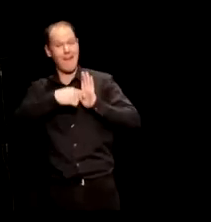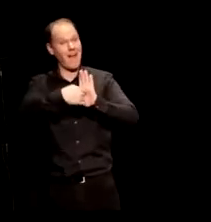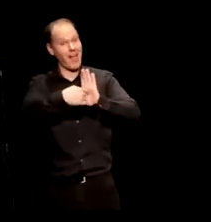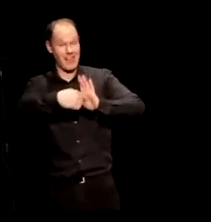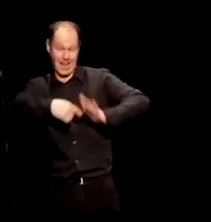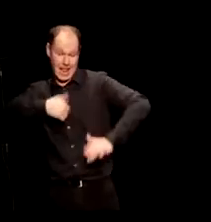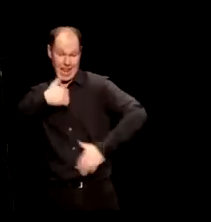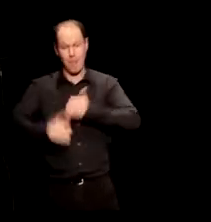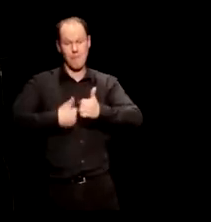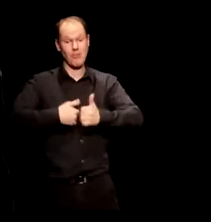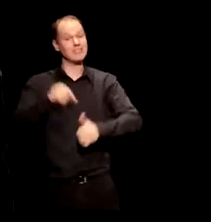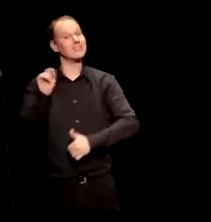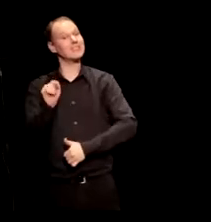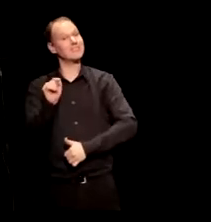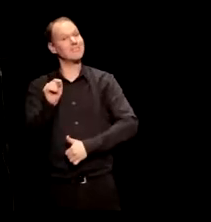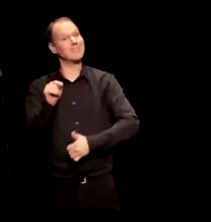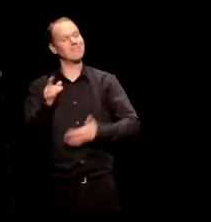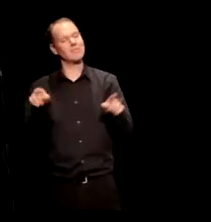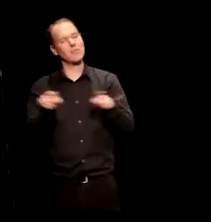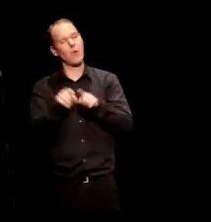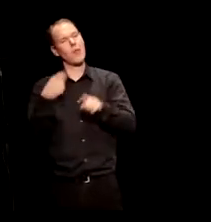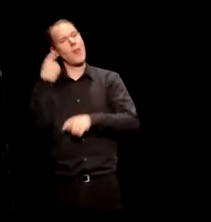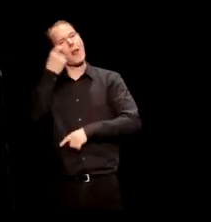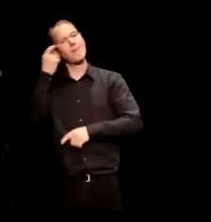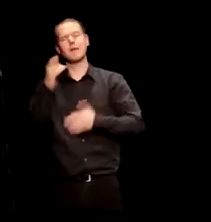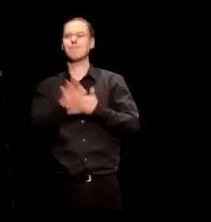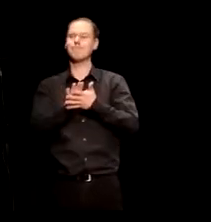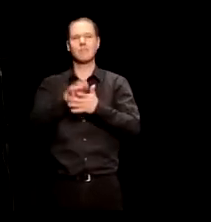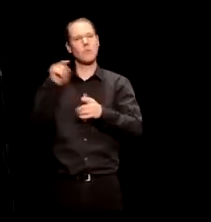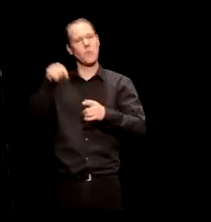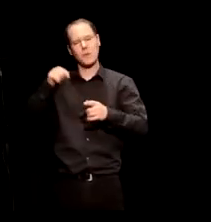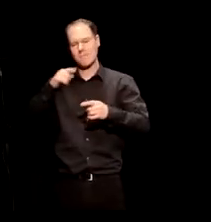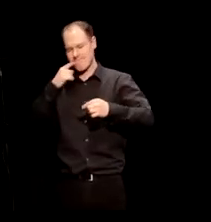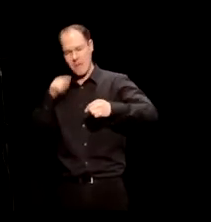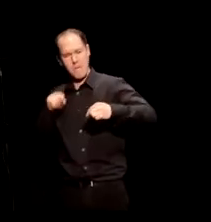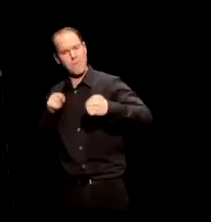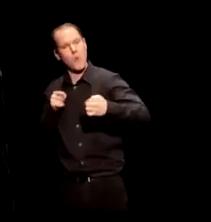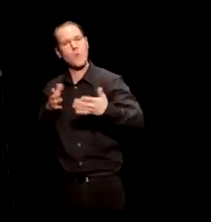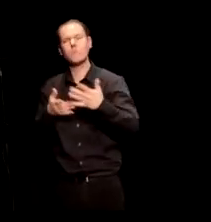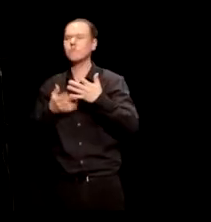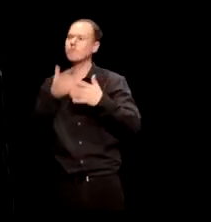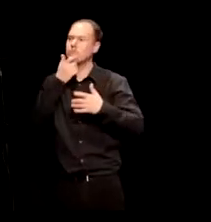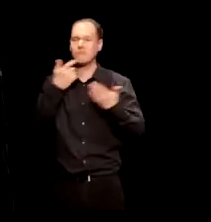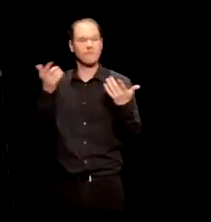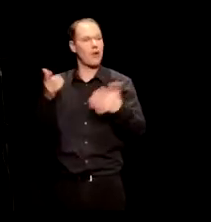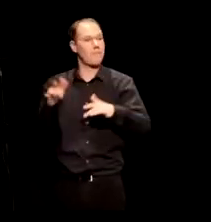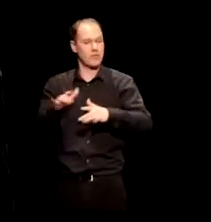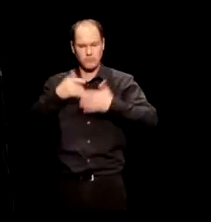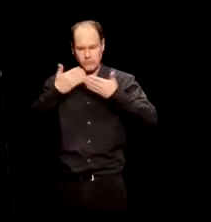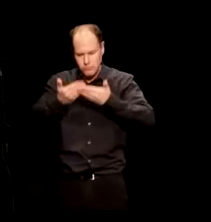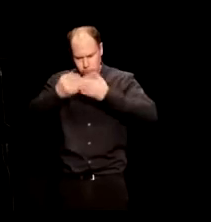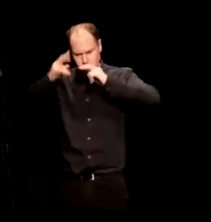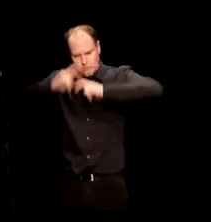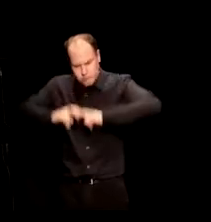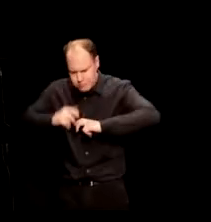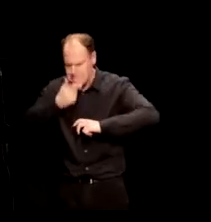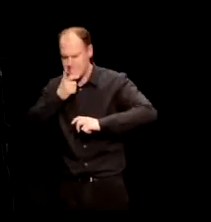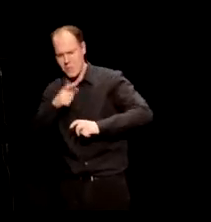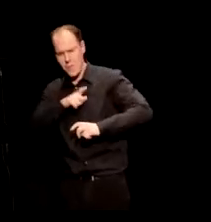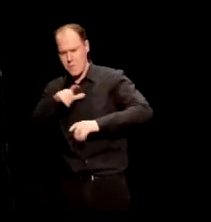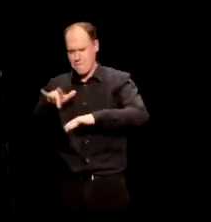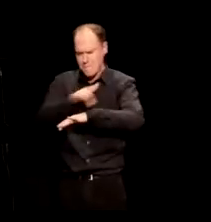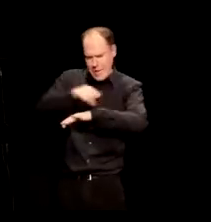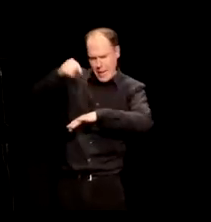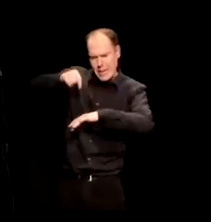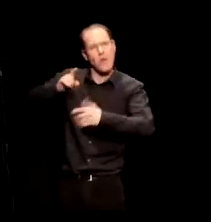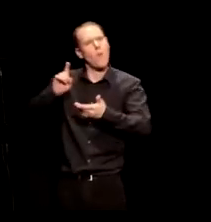think about some of the troubling questions that are posed to historians, to scholars, to practitioners who put on these plays.